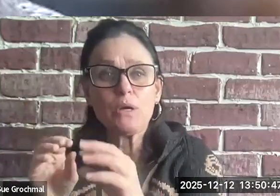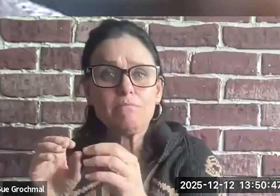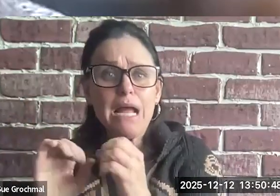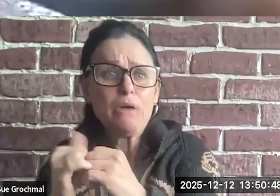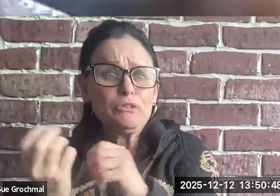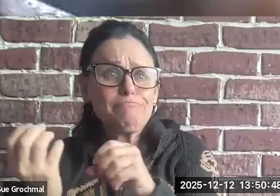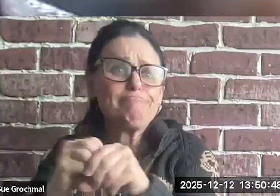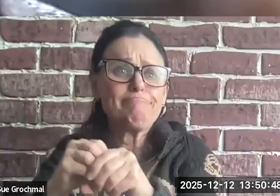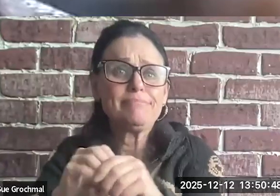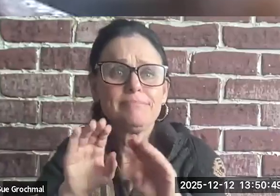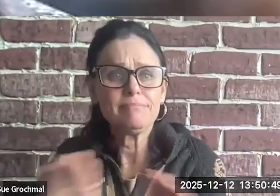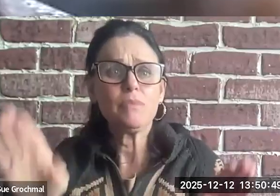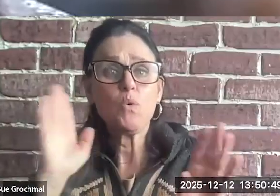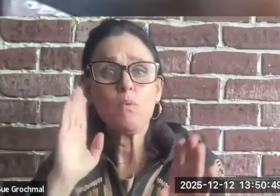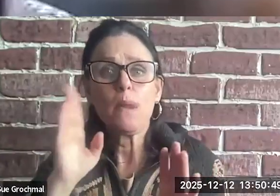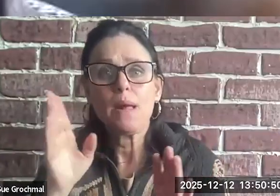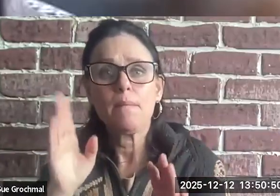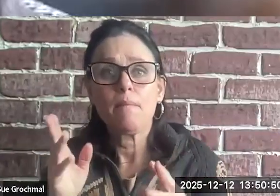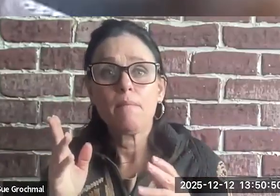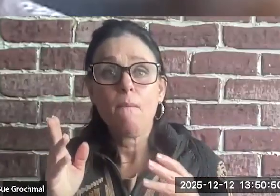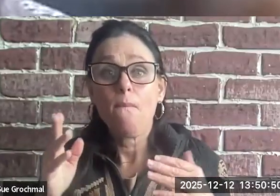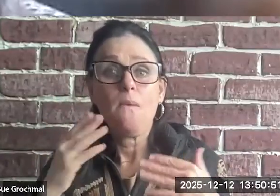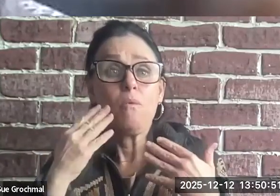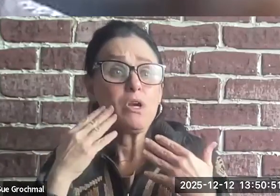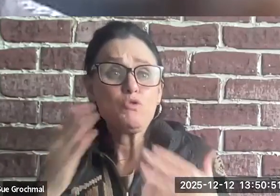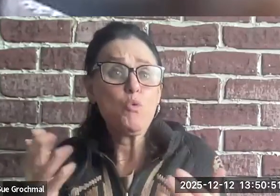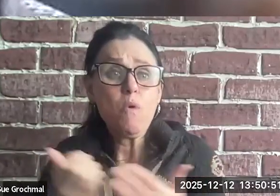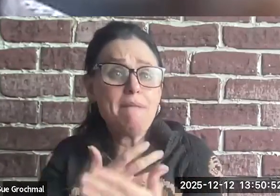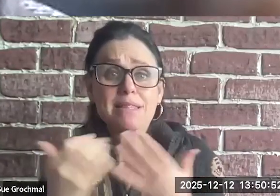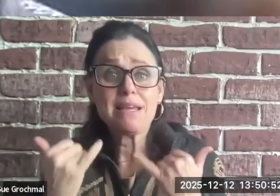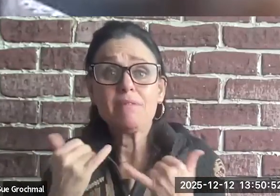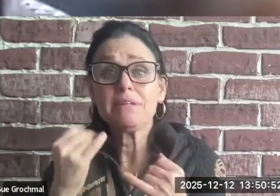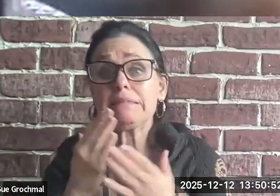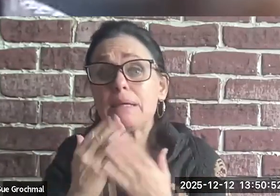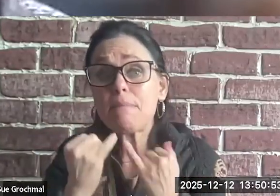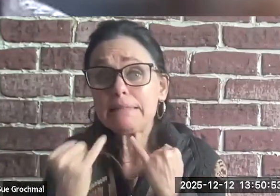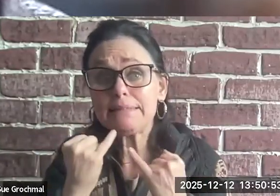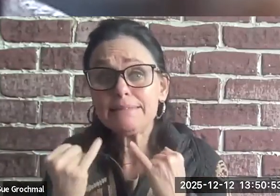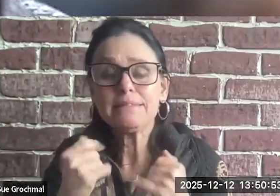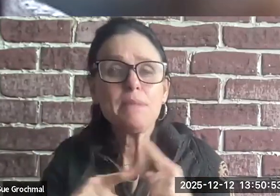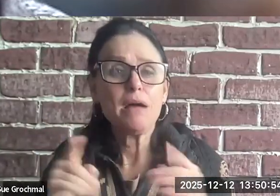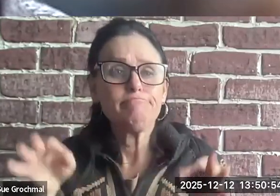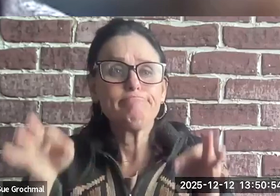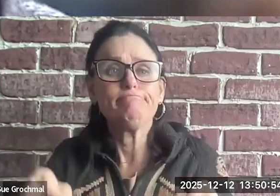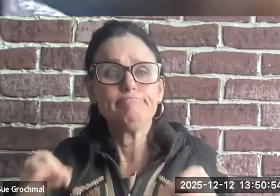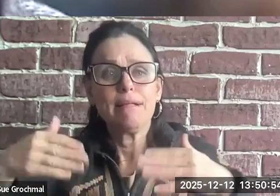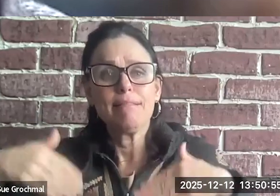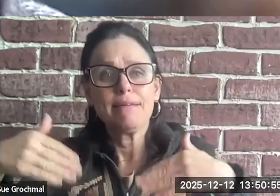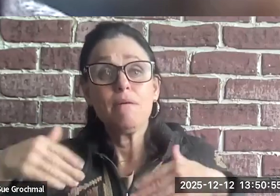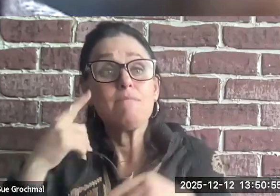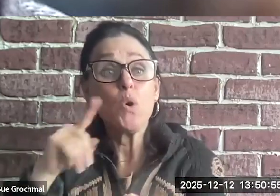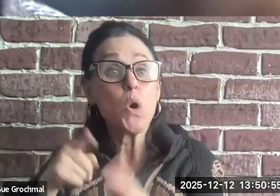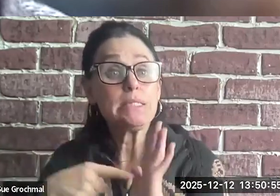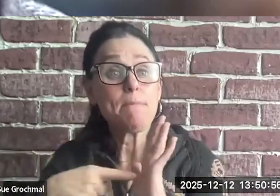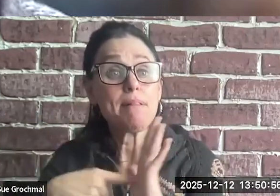to engage folks. So that's the thing is we don't have all the answers. We have some ideas, so for example,